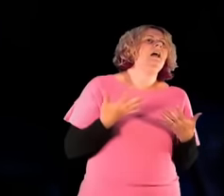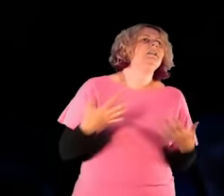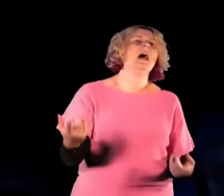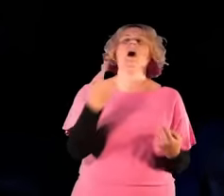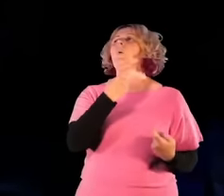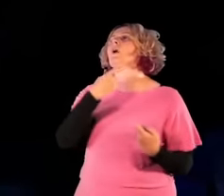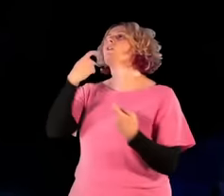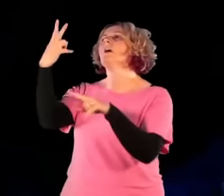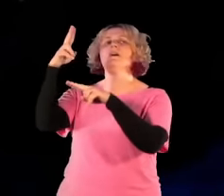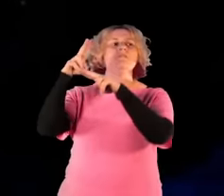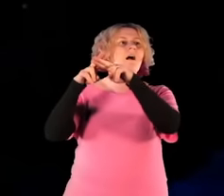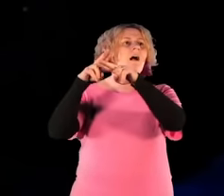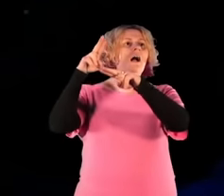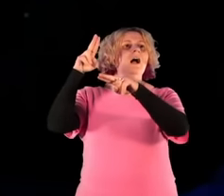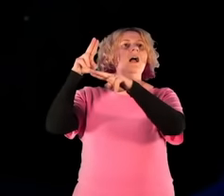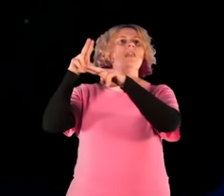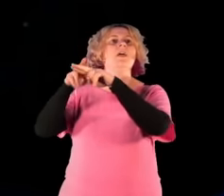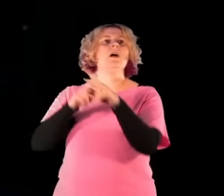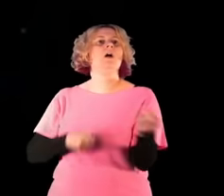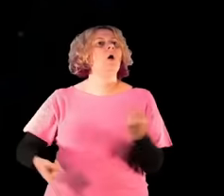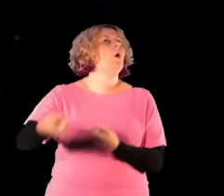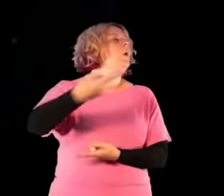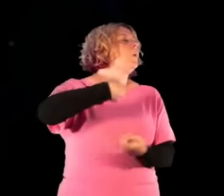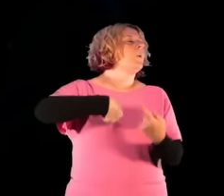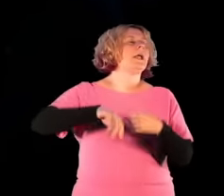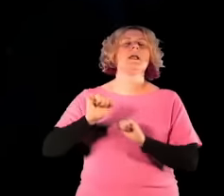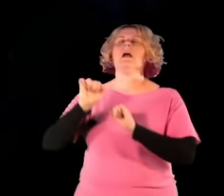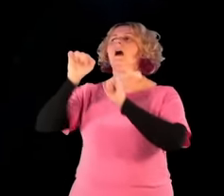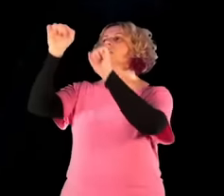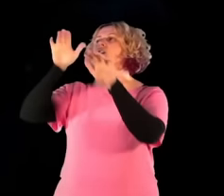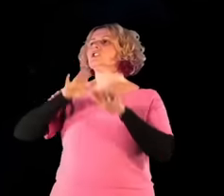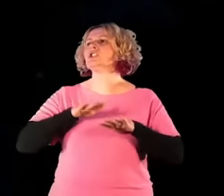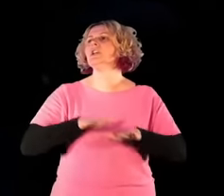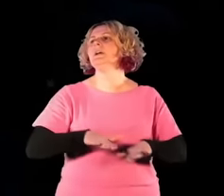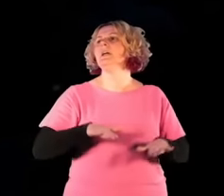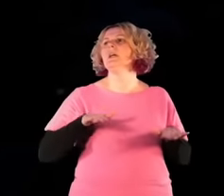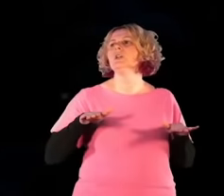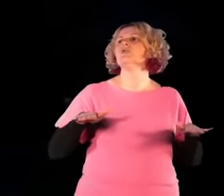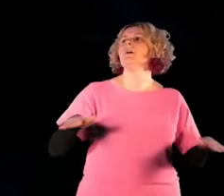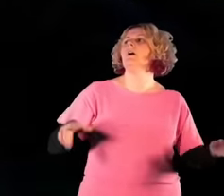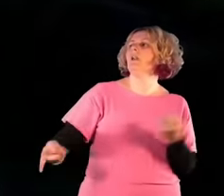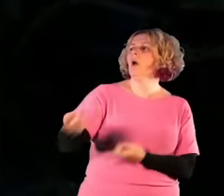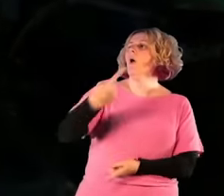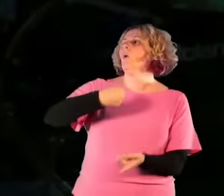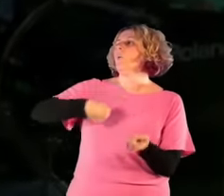fade. So now we cry, Father, we are your children.